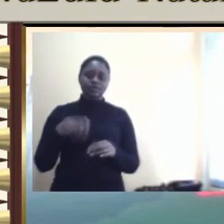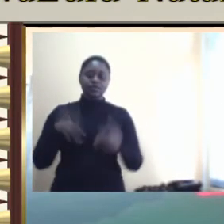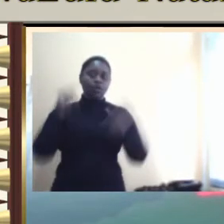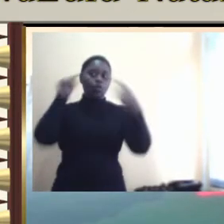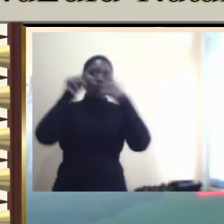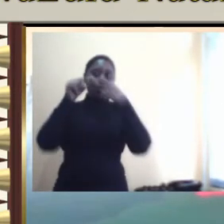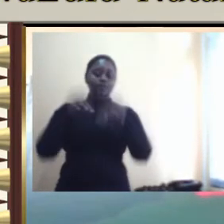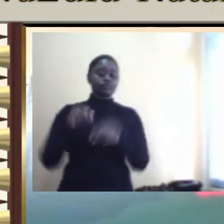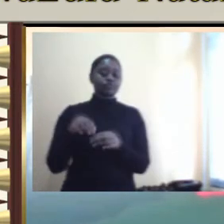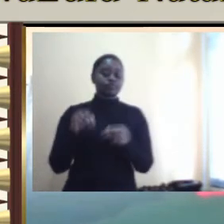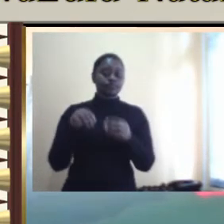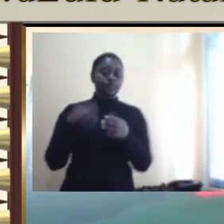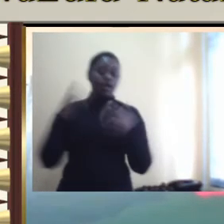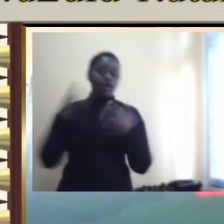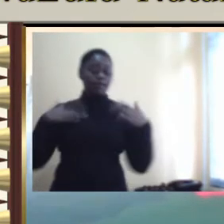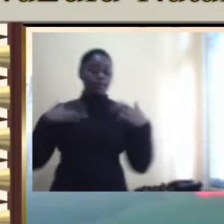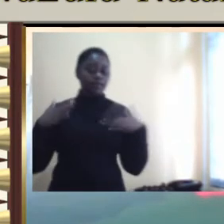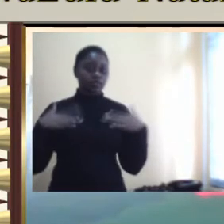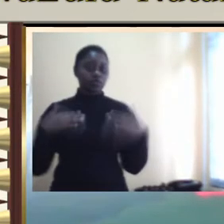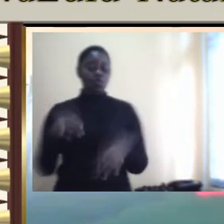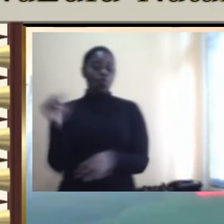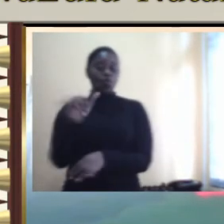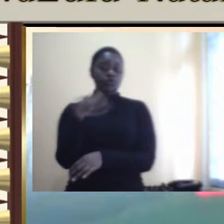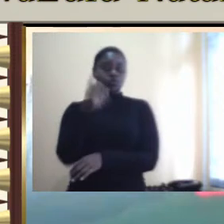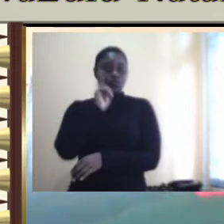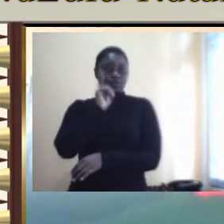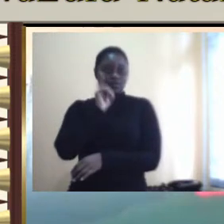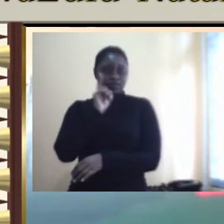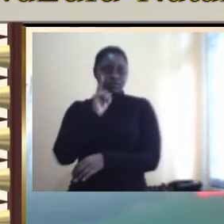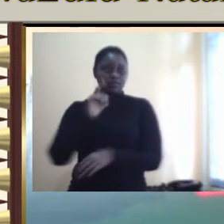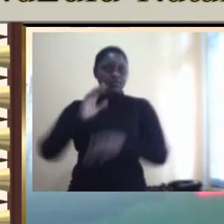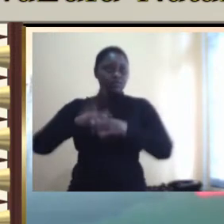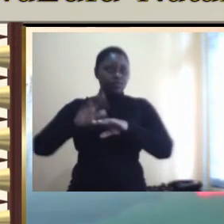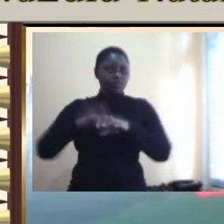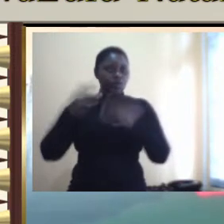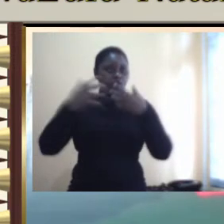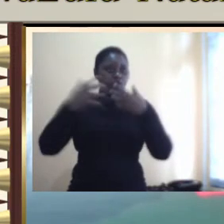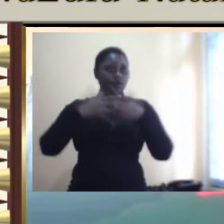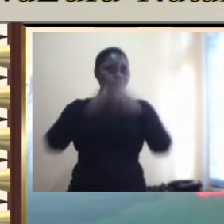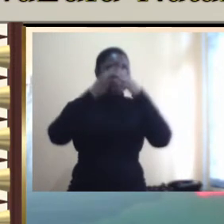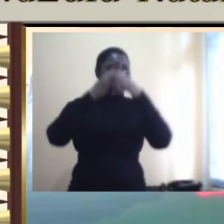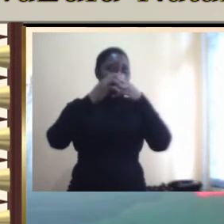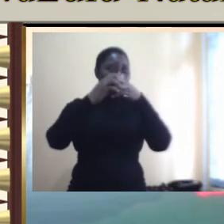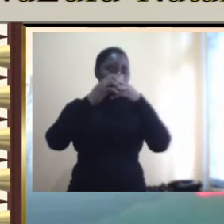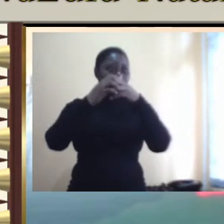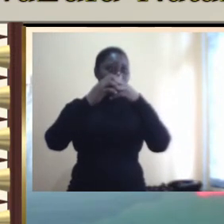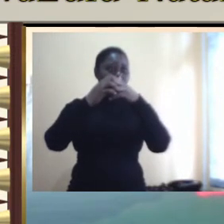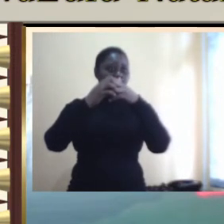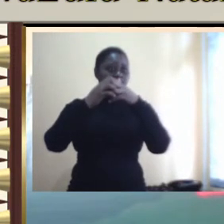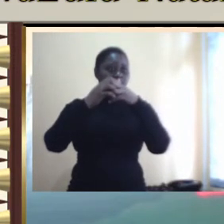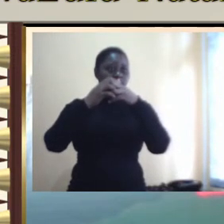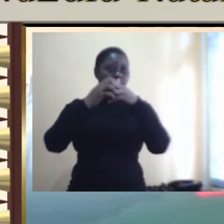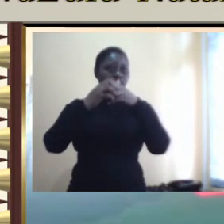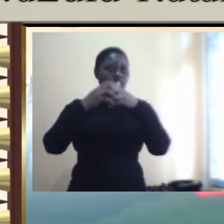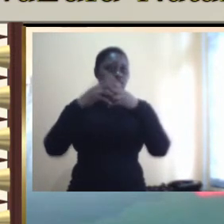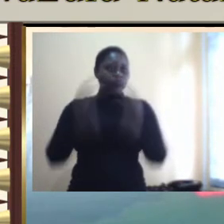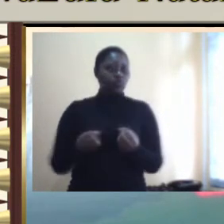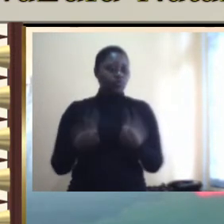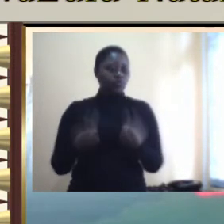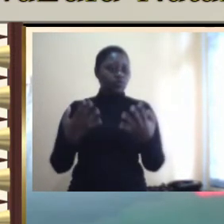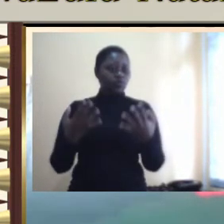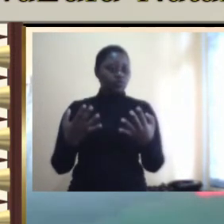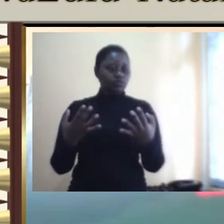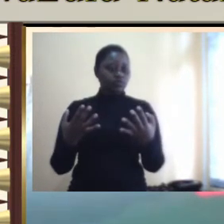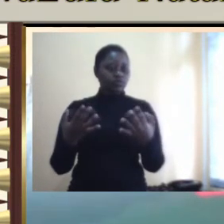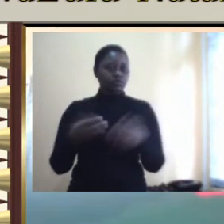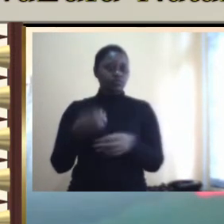the sixth administration, which will see over time the establishment of 5 mega nurseries to produce seedlings